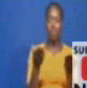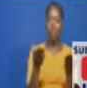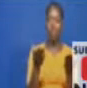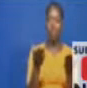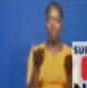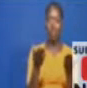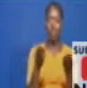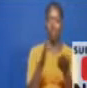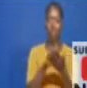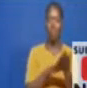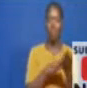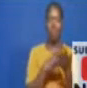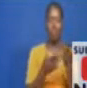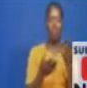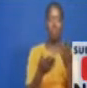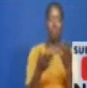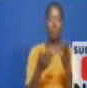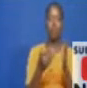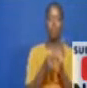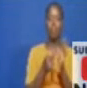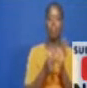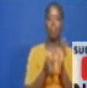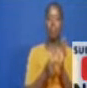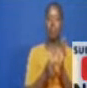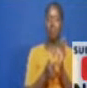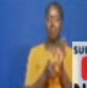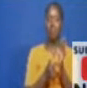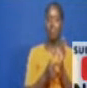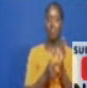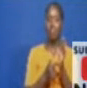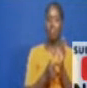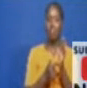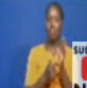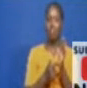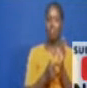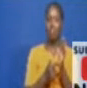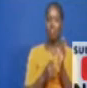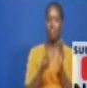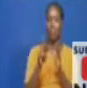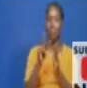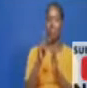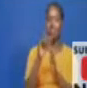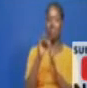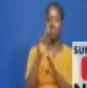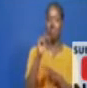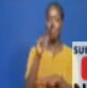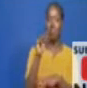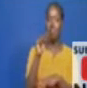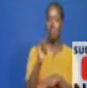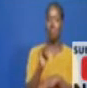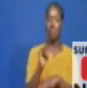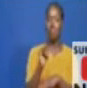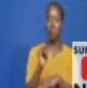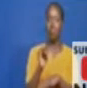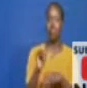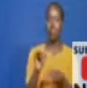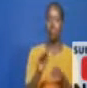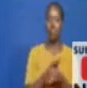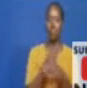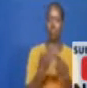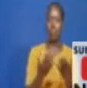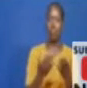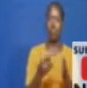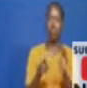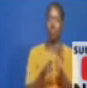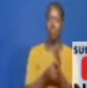net worth issue. Because even Kimani Ichung'wah will agree with me, net worth is your total assets minus total